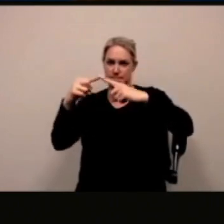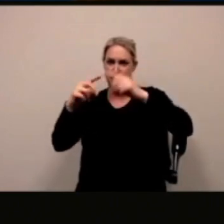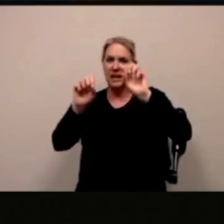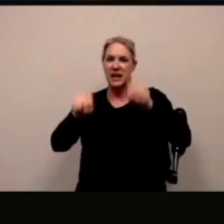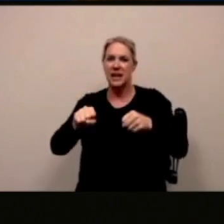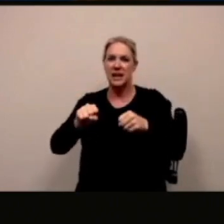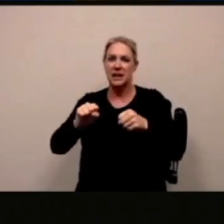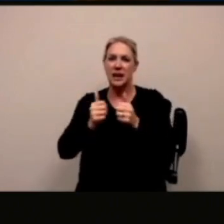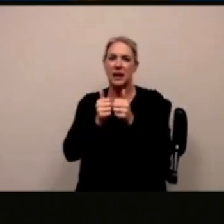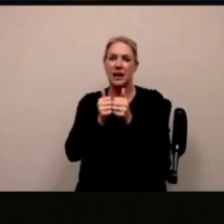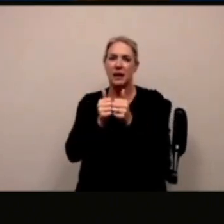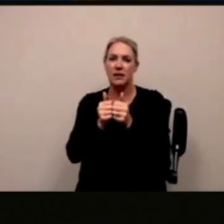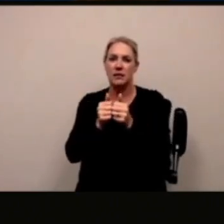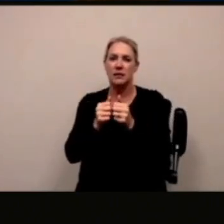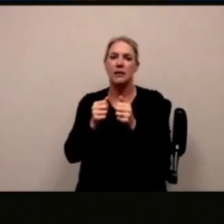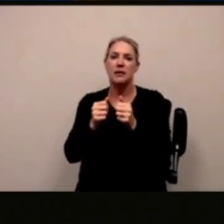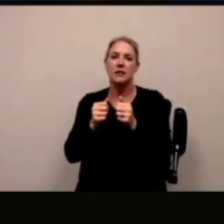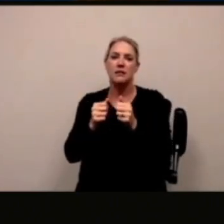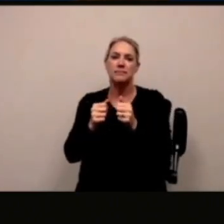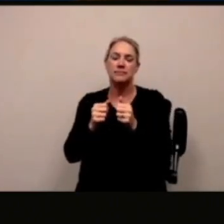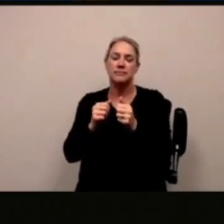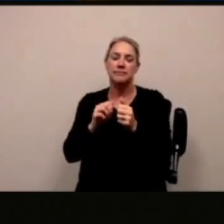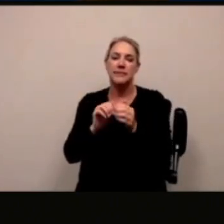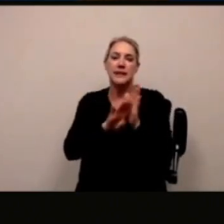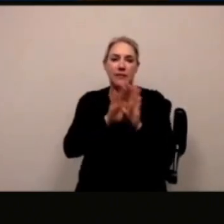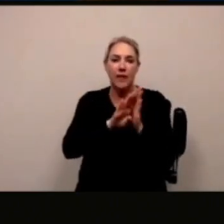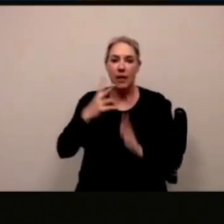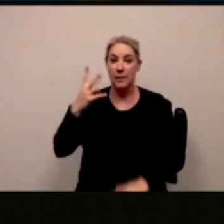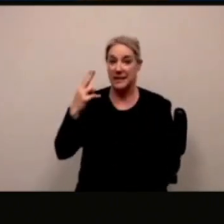you could make whole like scissor mechanisms, or